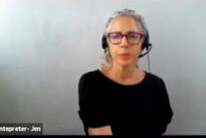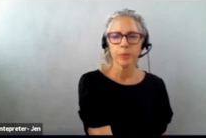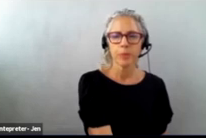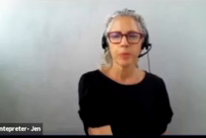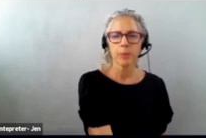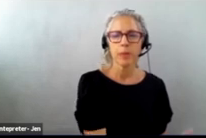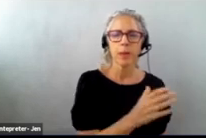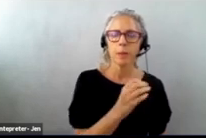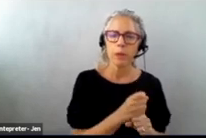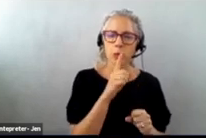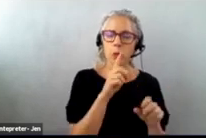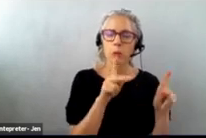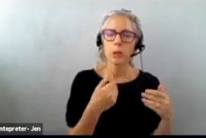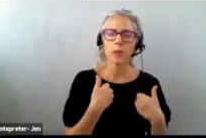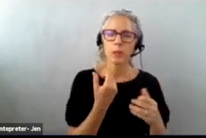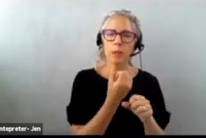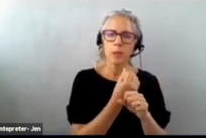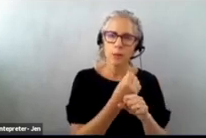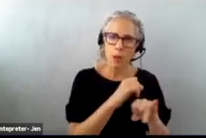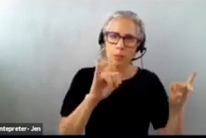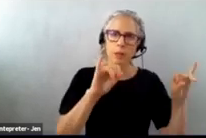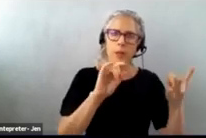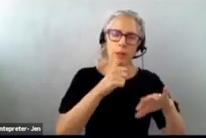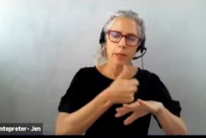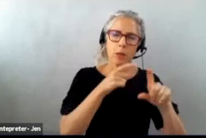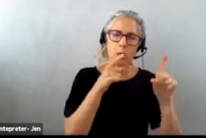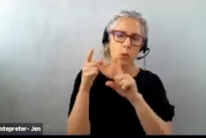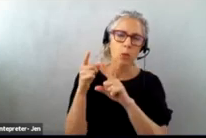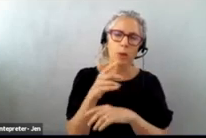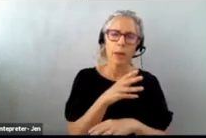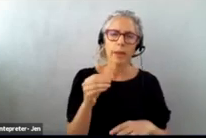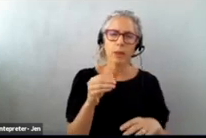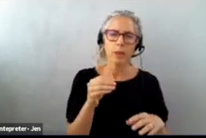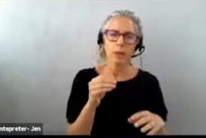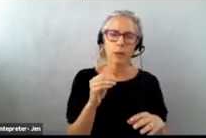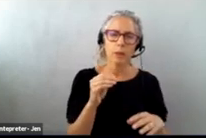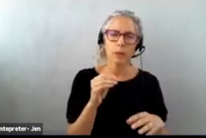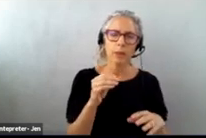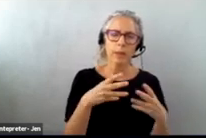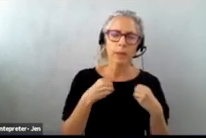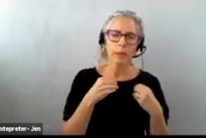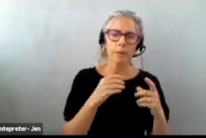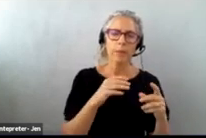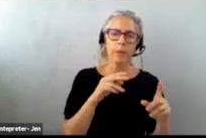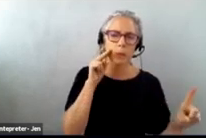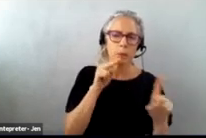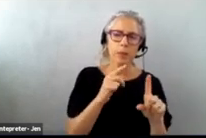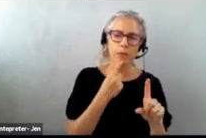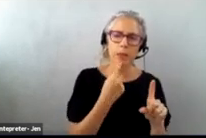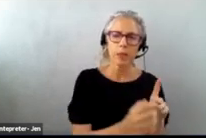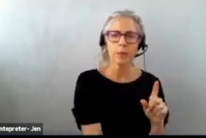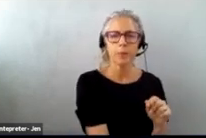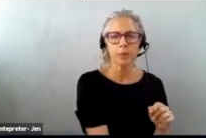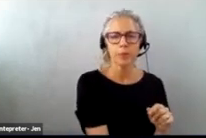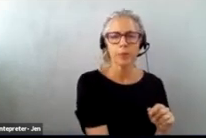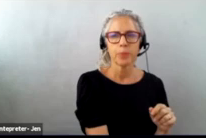has the autonomy to set their own goals and have their own perspective being taken seriously is probably one of the most important steps in